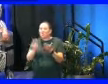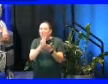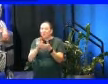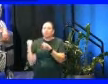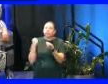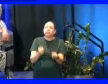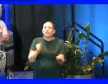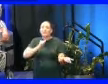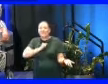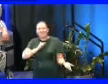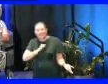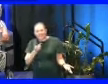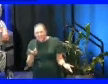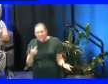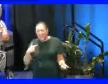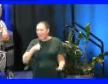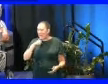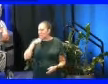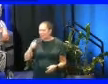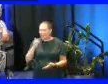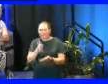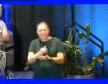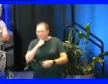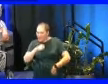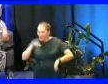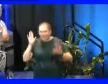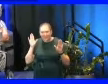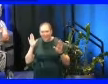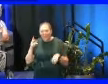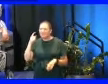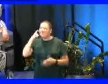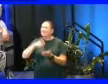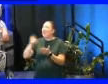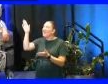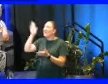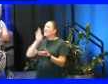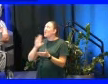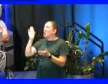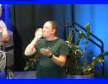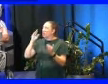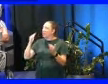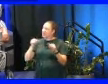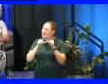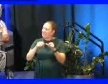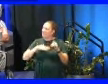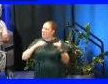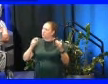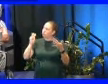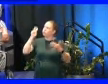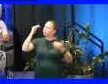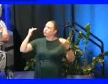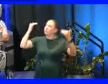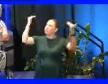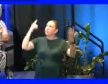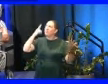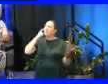I just don't, I'm not stopping. I see, you know, God taking me to way more higher levels than this, because someone